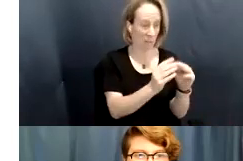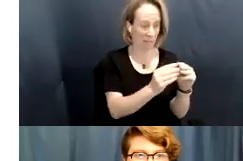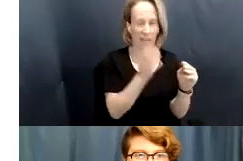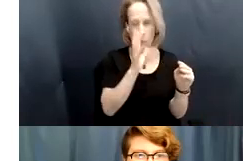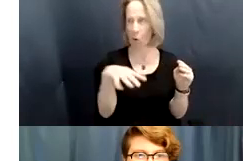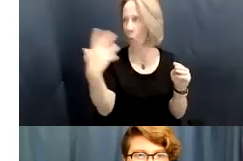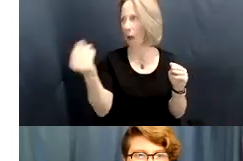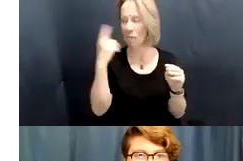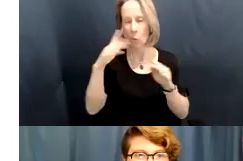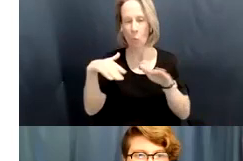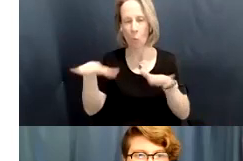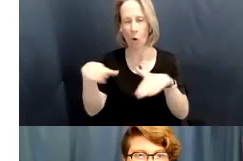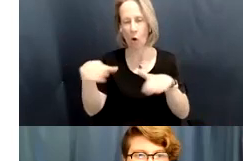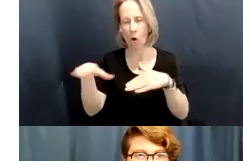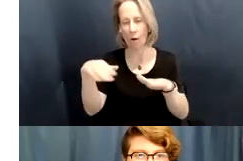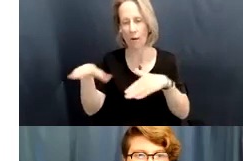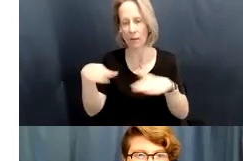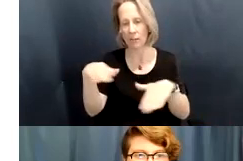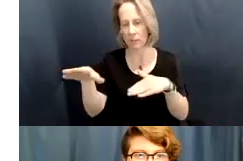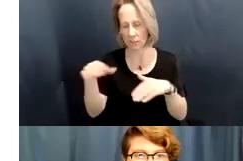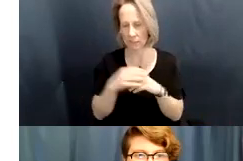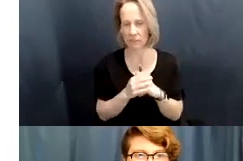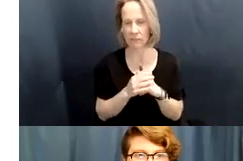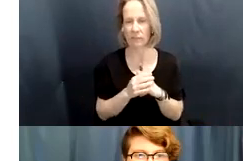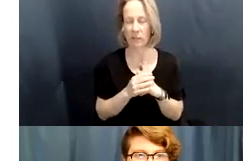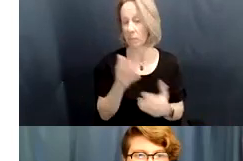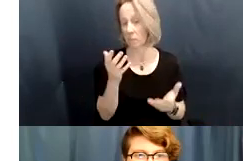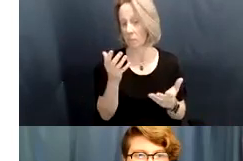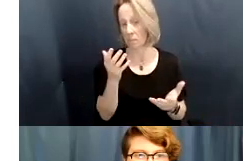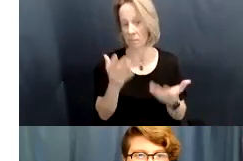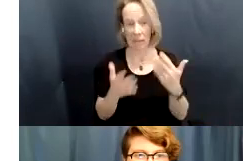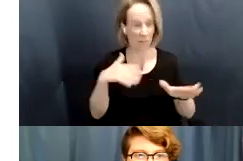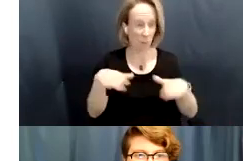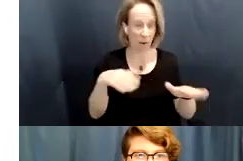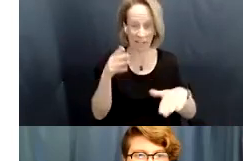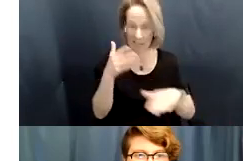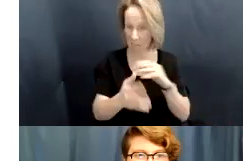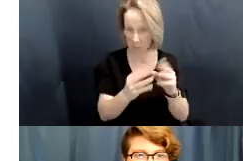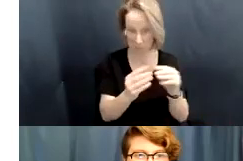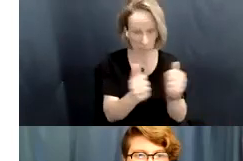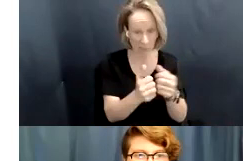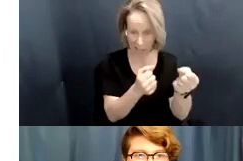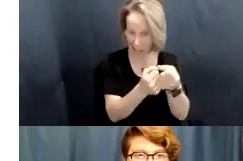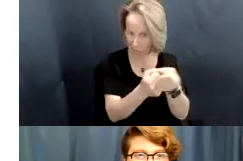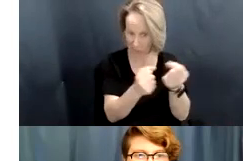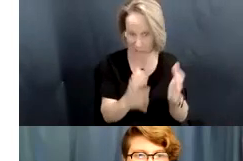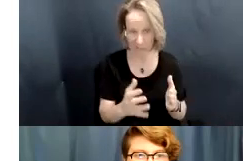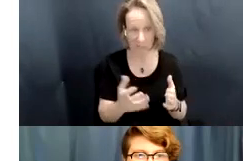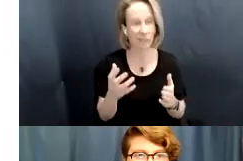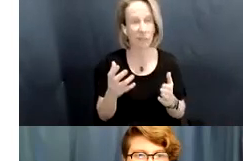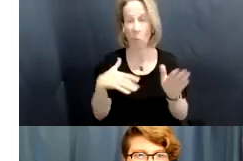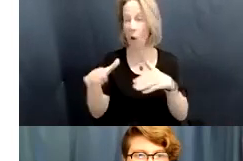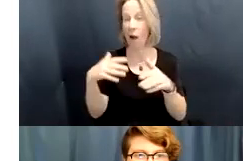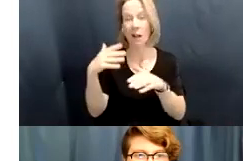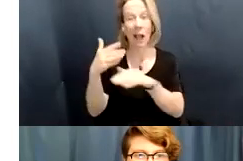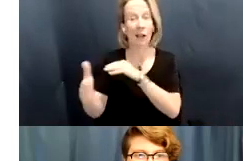Try walking after having that meeting with the advocate. Try walking after the meeting with the counselor, just to